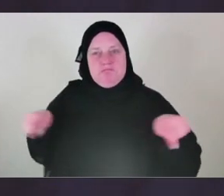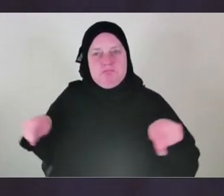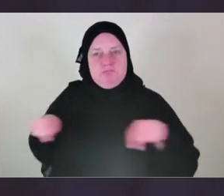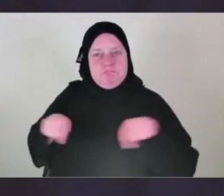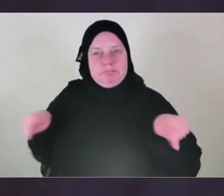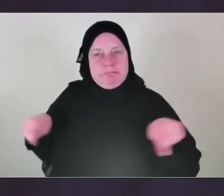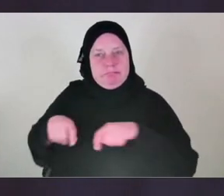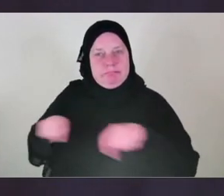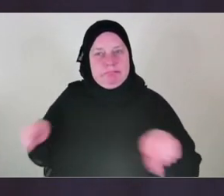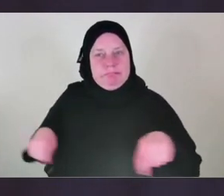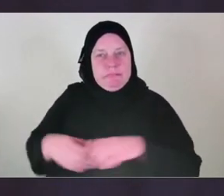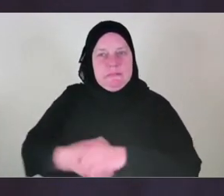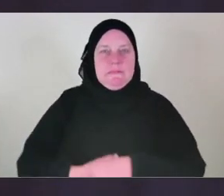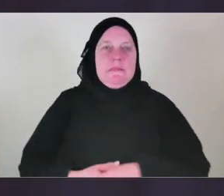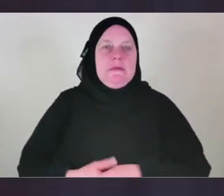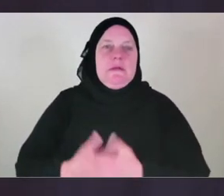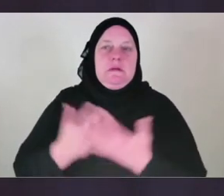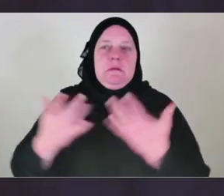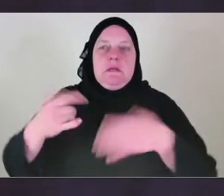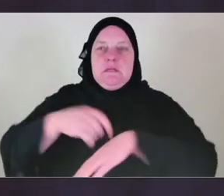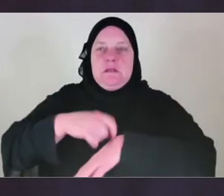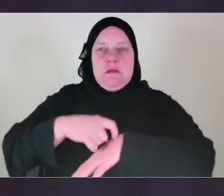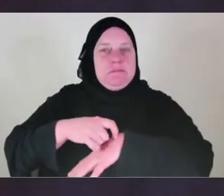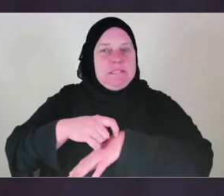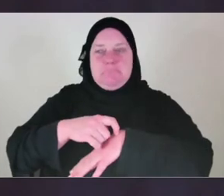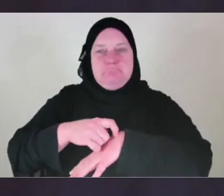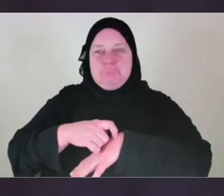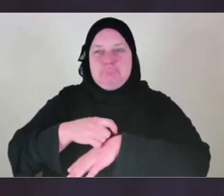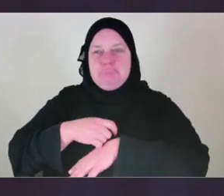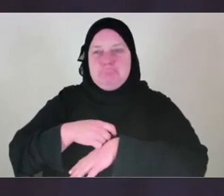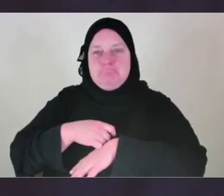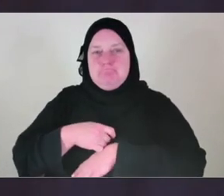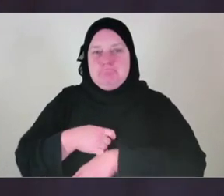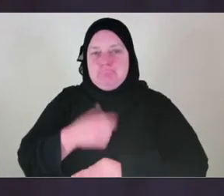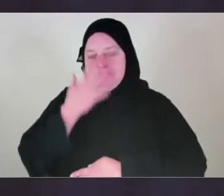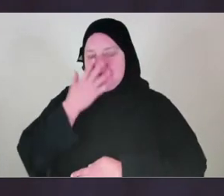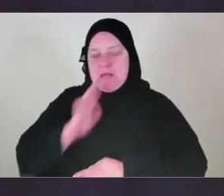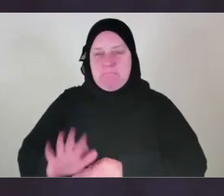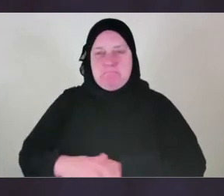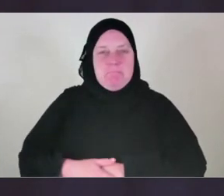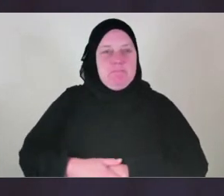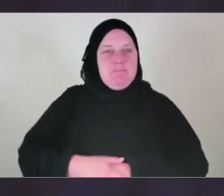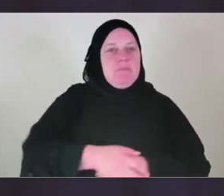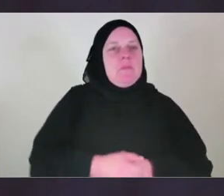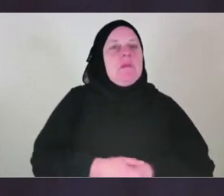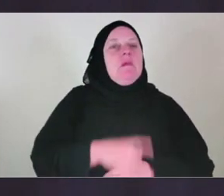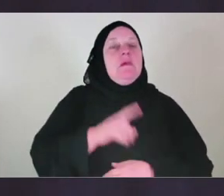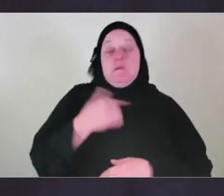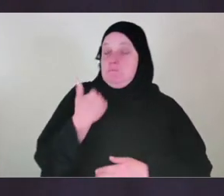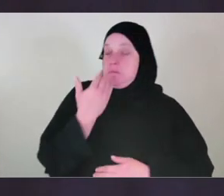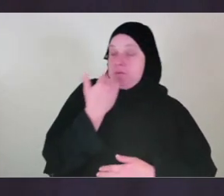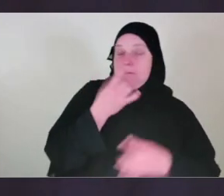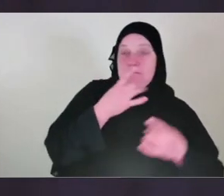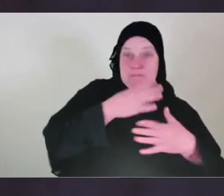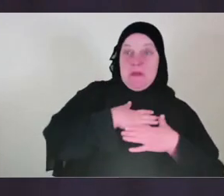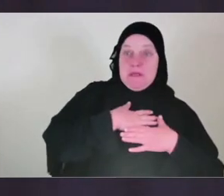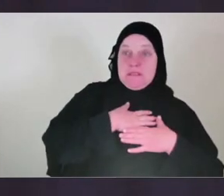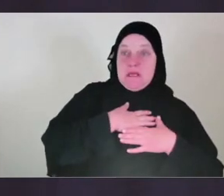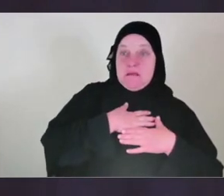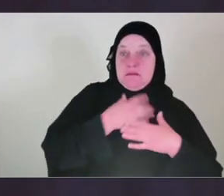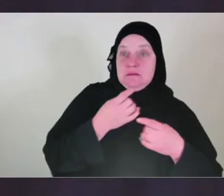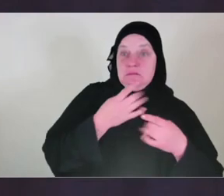a blood pressure test last week. I went to go see a doctor and he had a triage. You know, those nurses you have to see